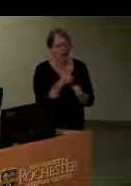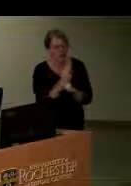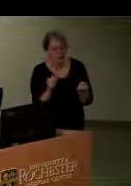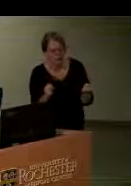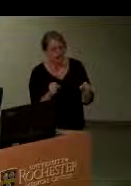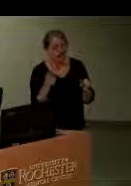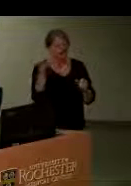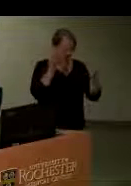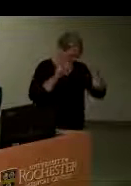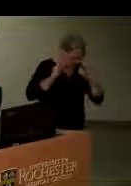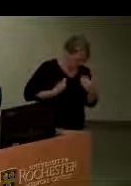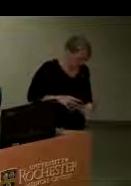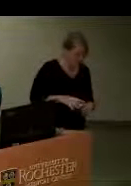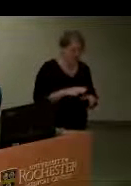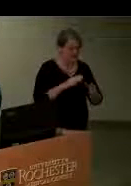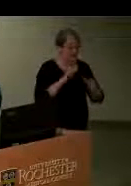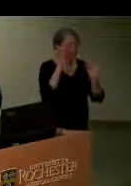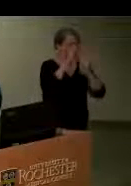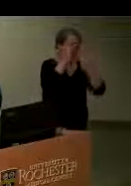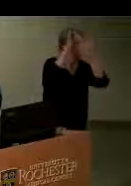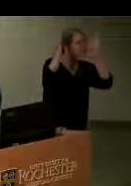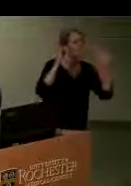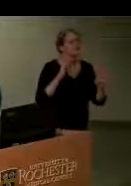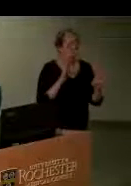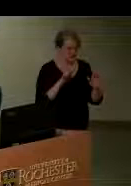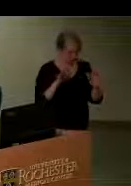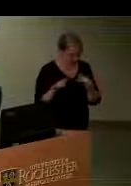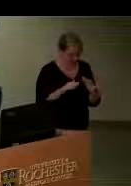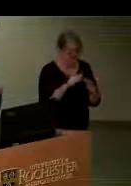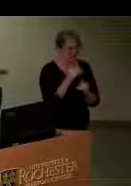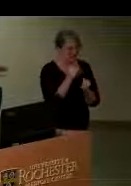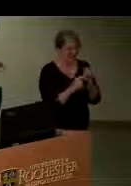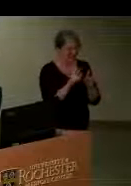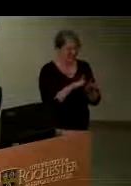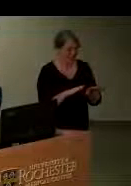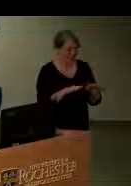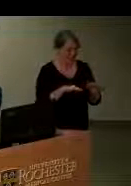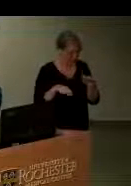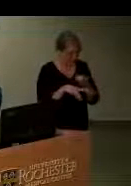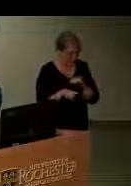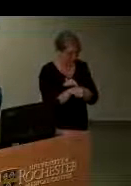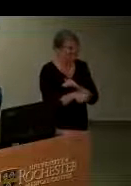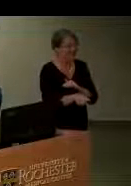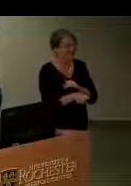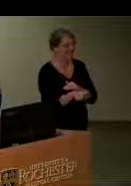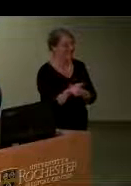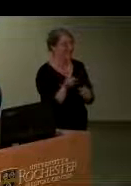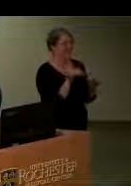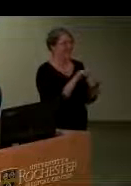things fall on them, and all kinds of things that go along with having worked as EMTs for the whole